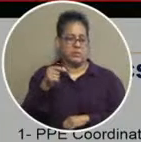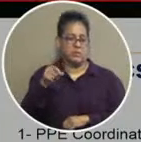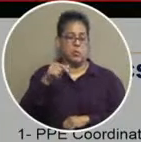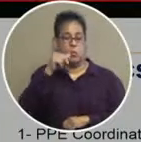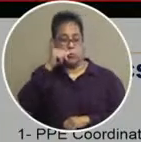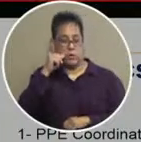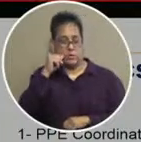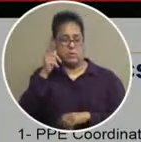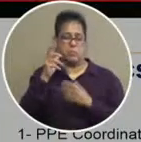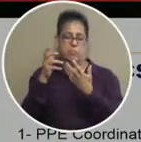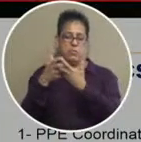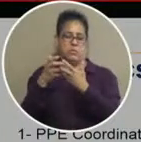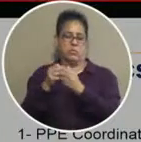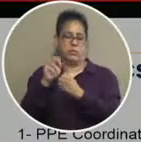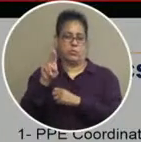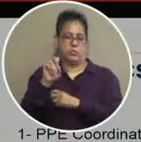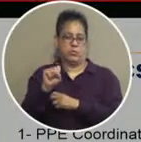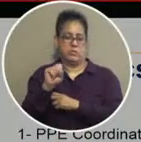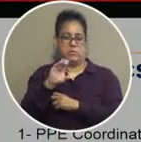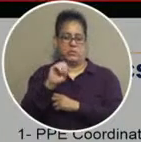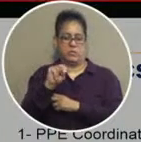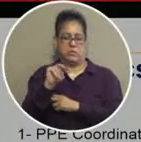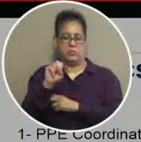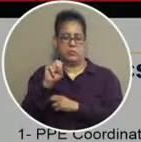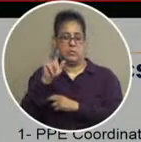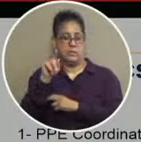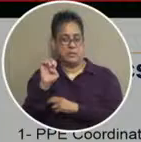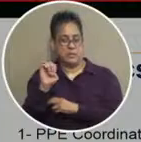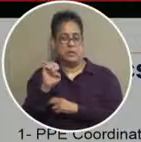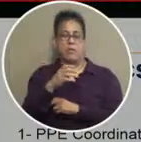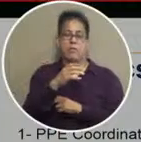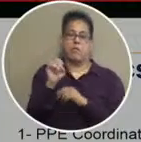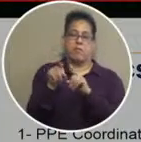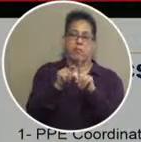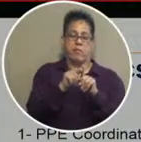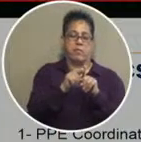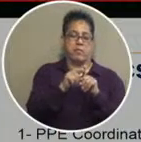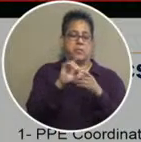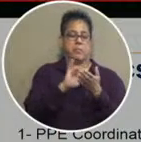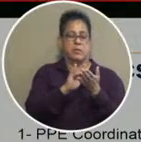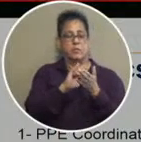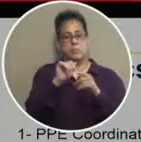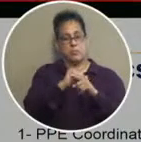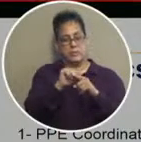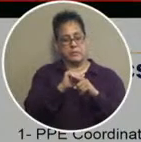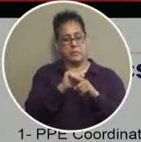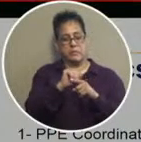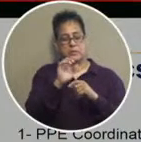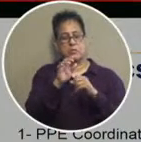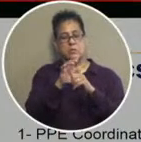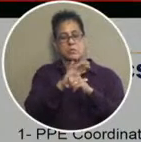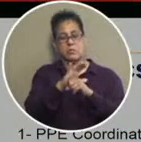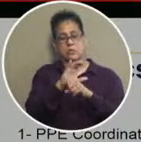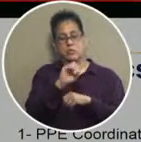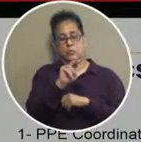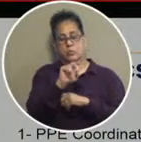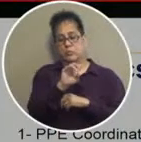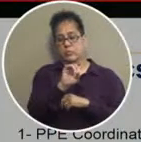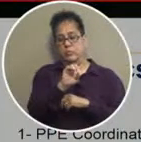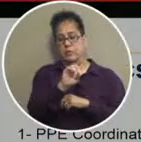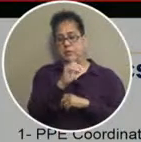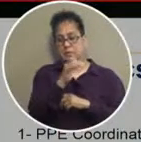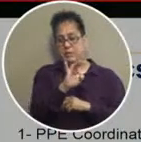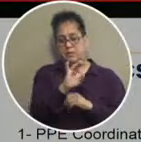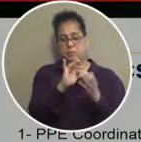in Juarez in partnership with the U.S. Consulate. And we are working on medical practice sharing through the COVID-19 El Paso Juarez